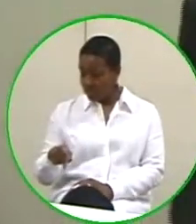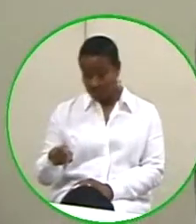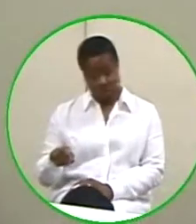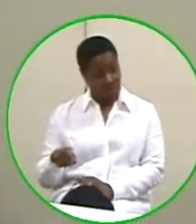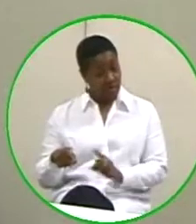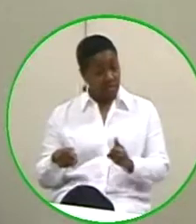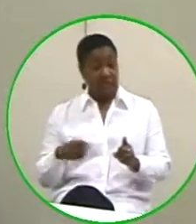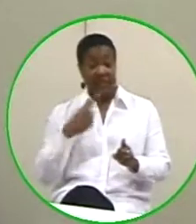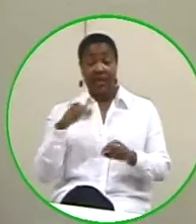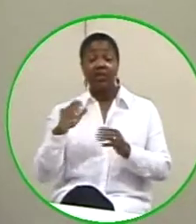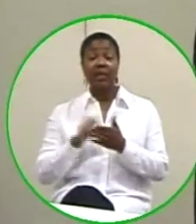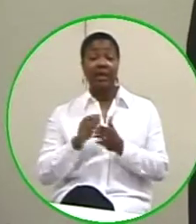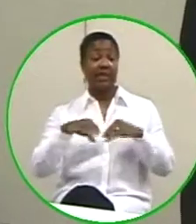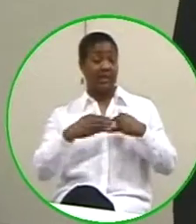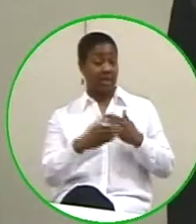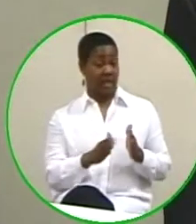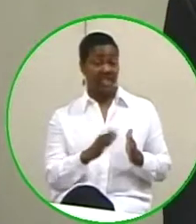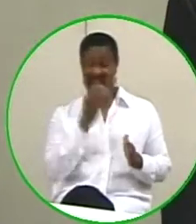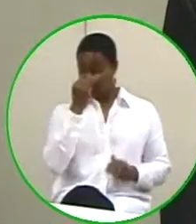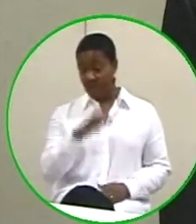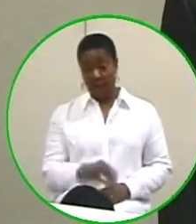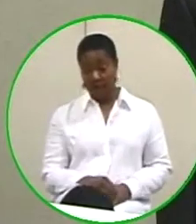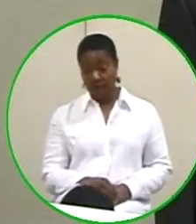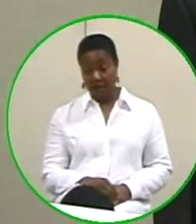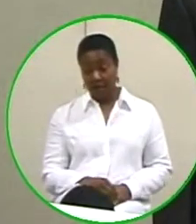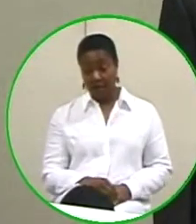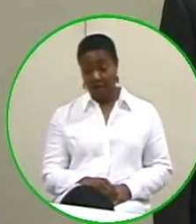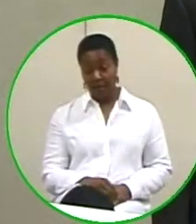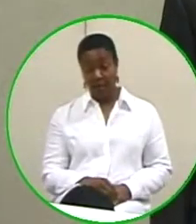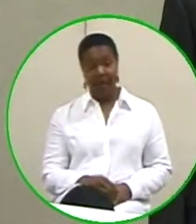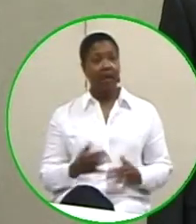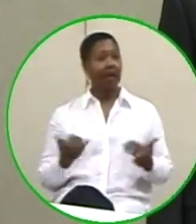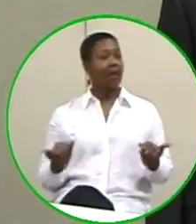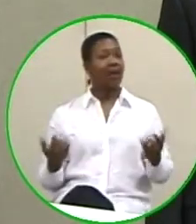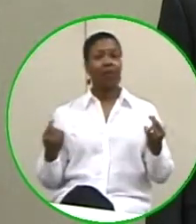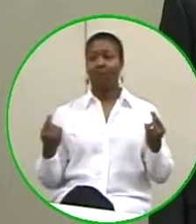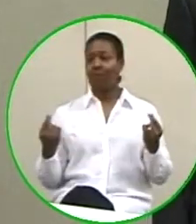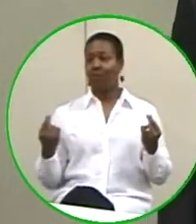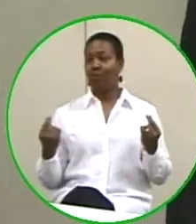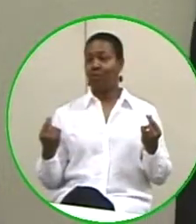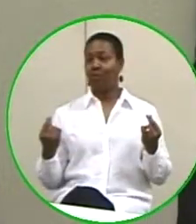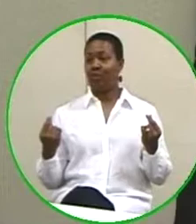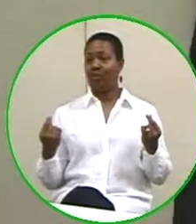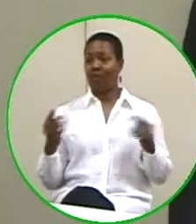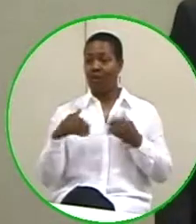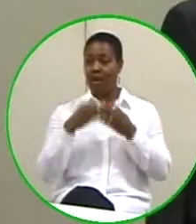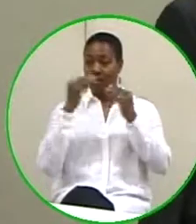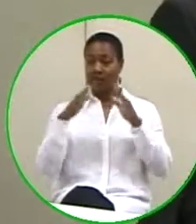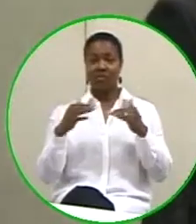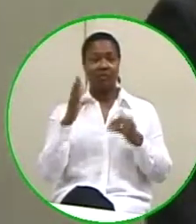Mr. Smith said I can do that in his class and he doesn't care. Now what happens? Now we all pay for that.